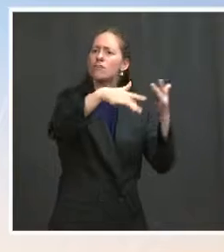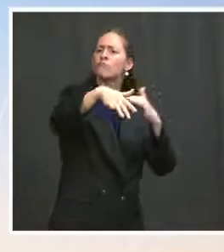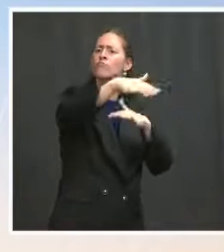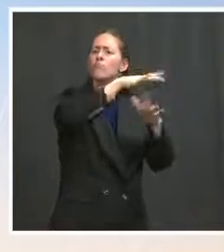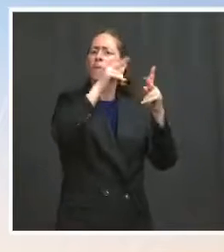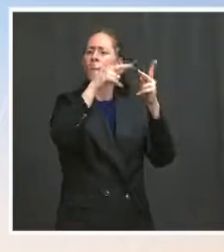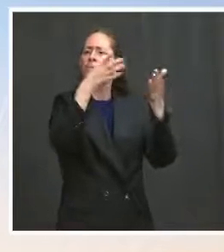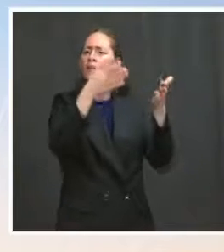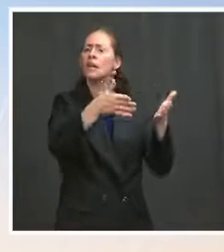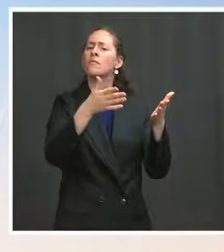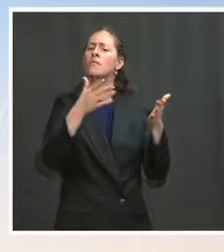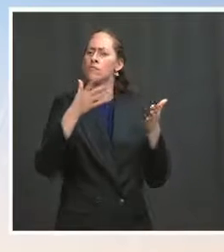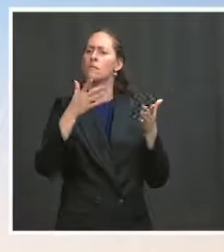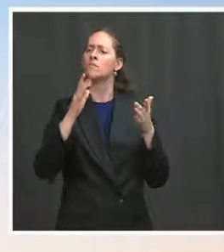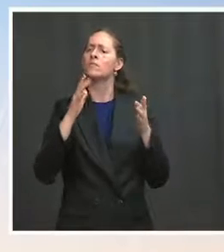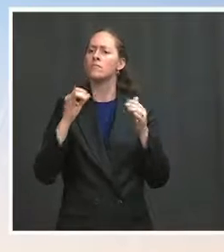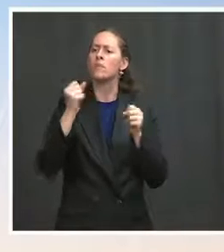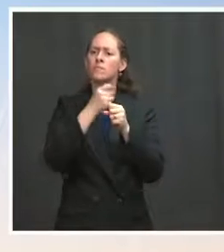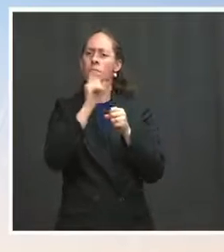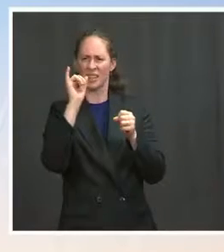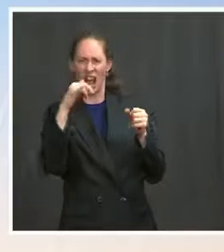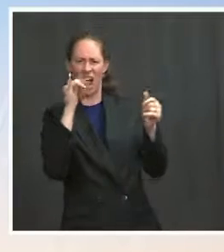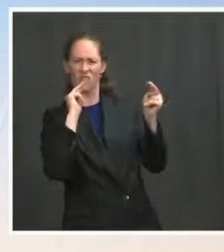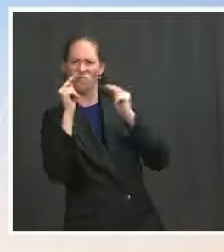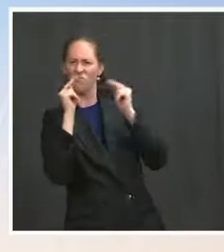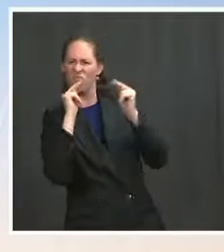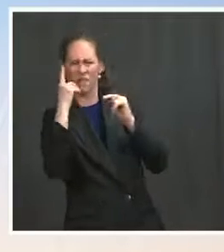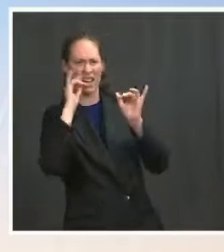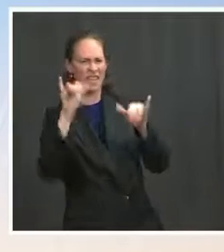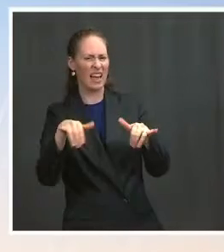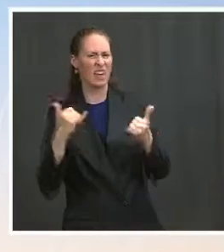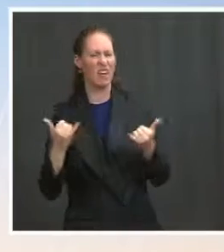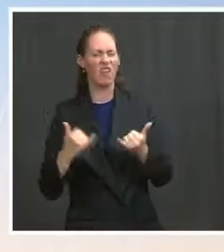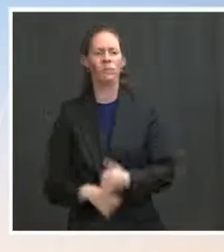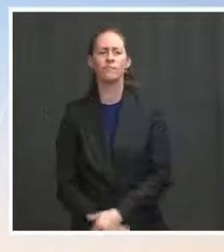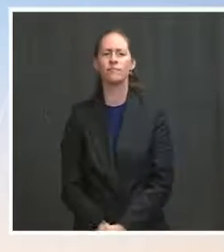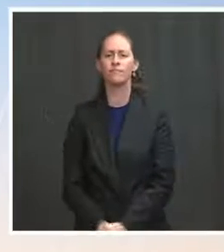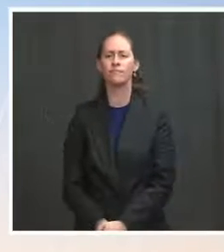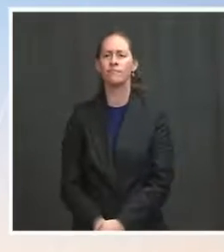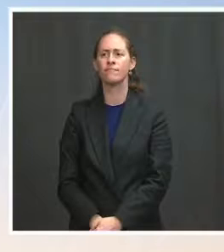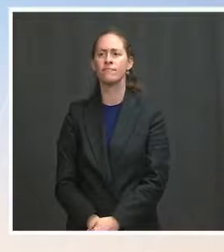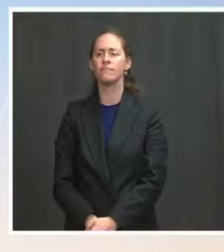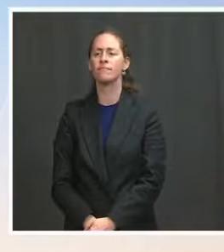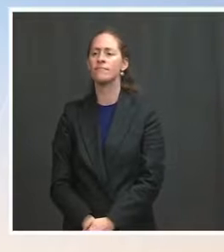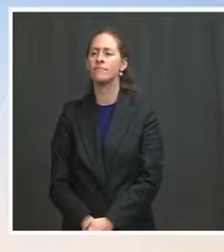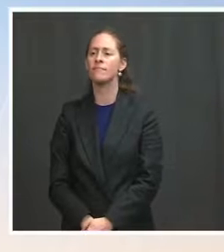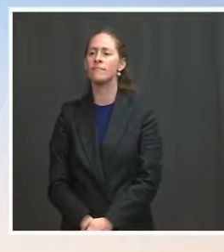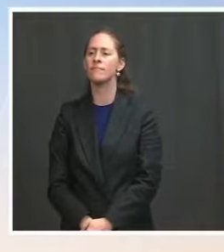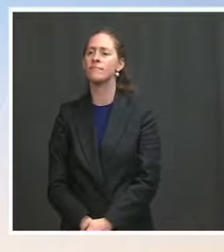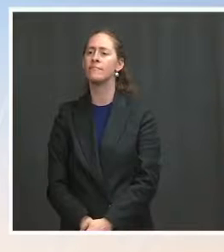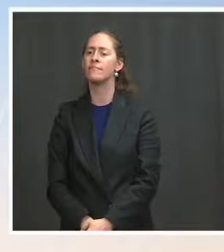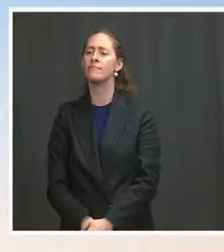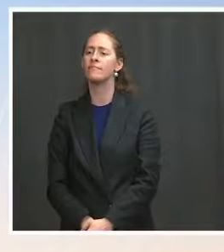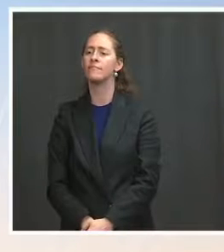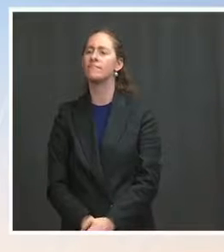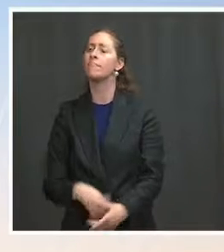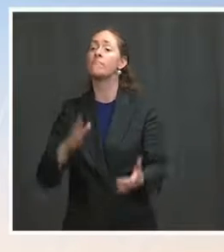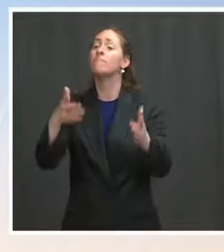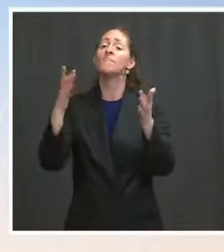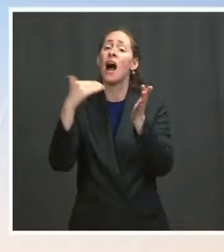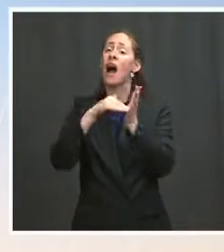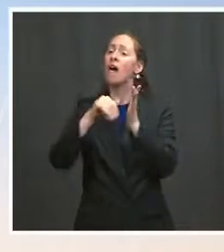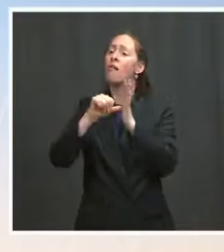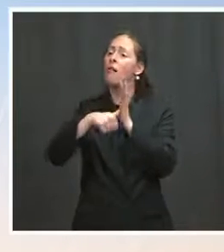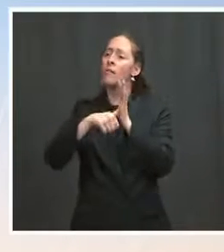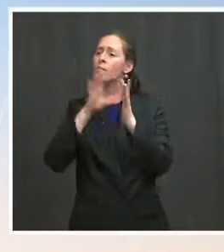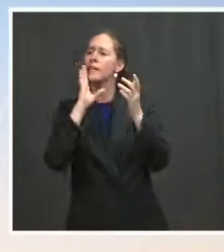that process. So the bottom line that you can convey is that he's going to discuss our enduring United States support, including through security assistance to the